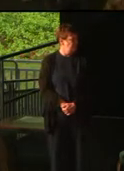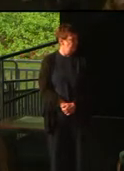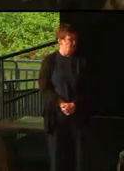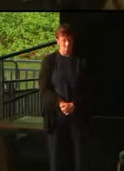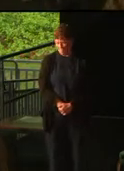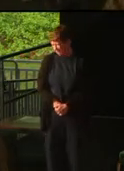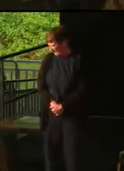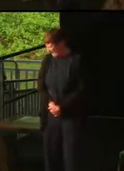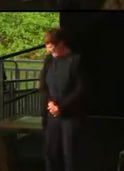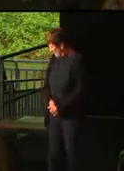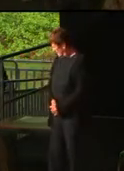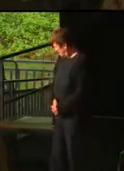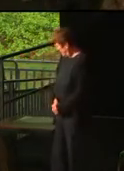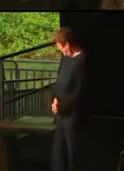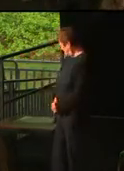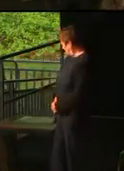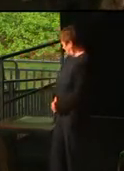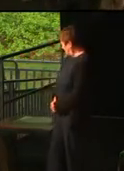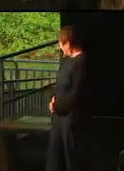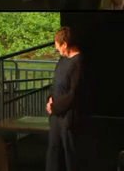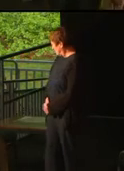Braylon Johnson.